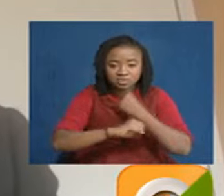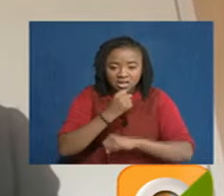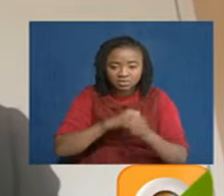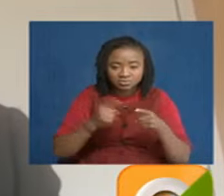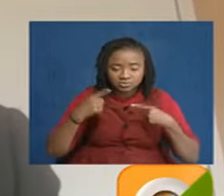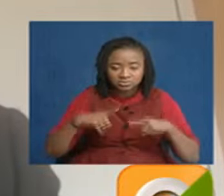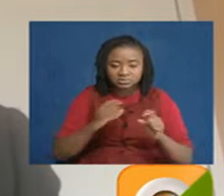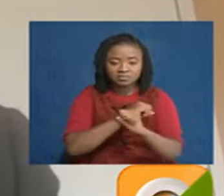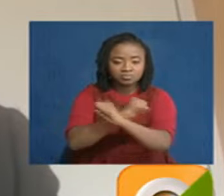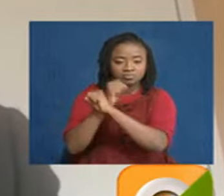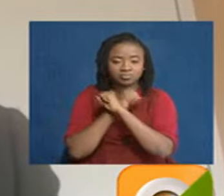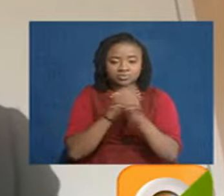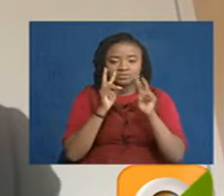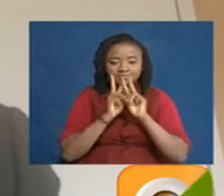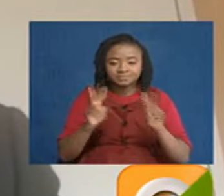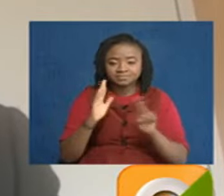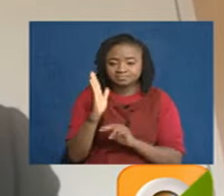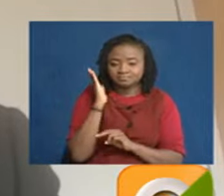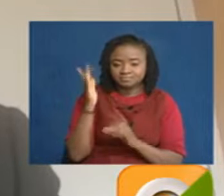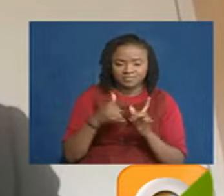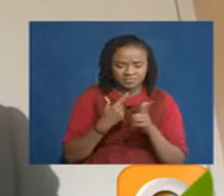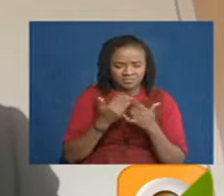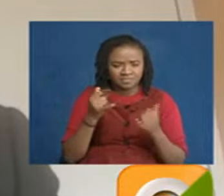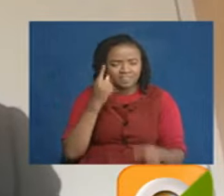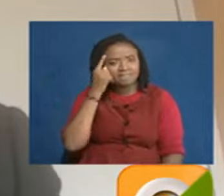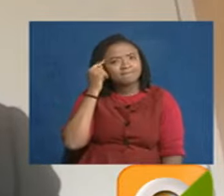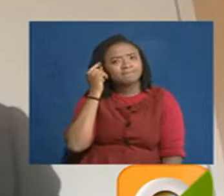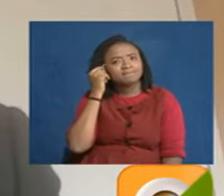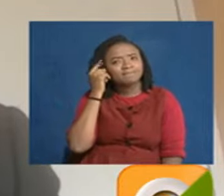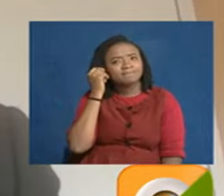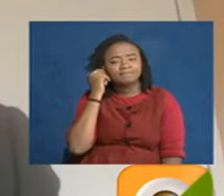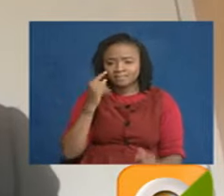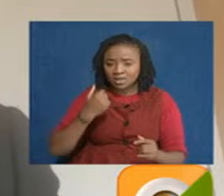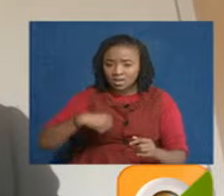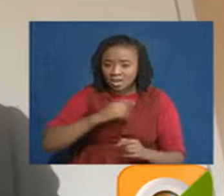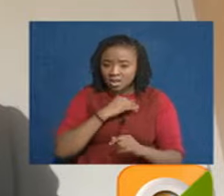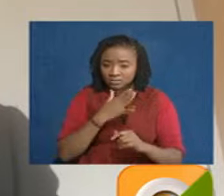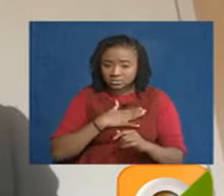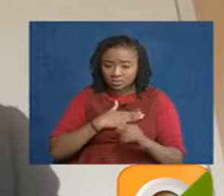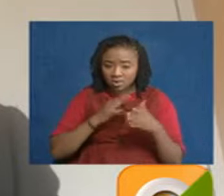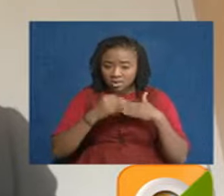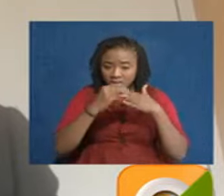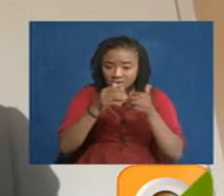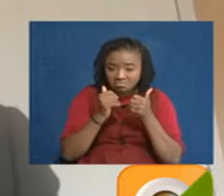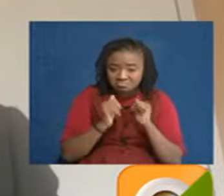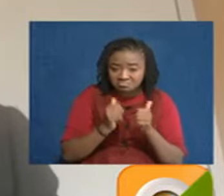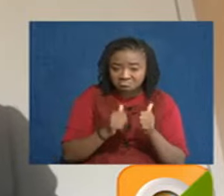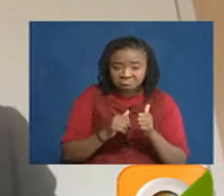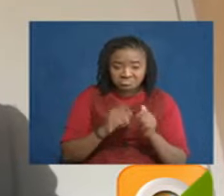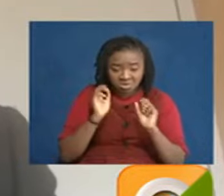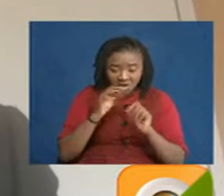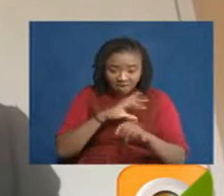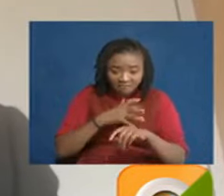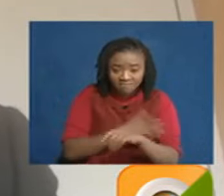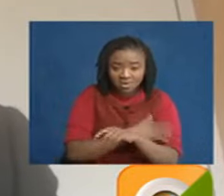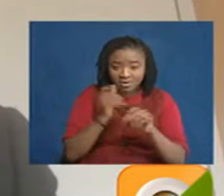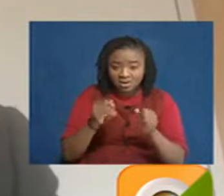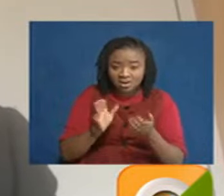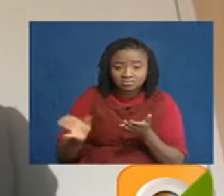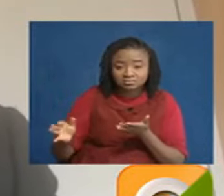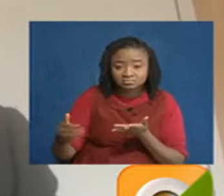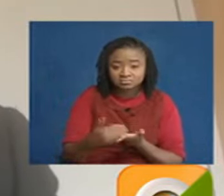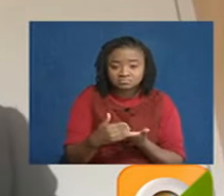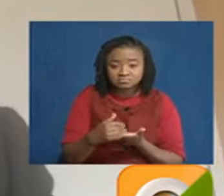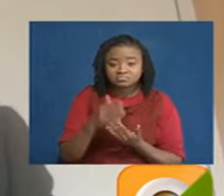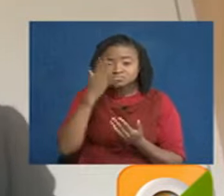security, then it really calls into question the leadership we have on the continent and its ability to rally. Now, by the time you